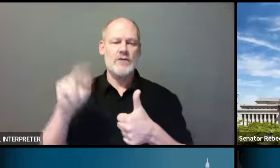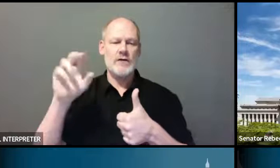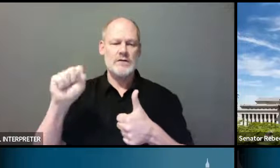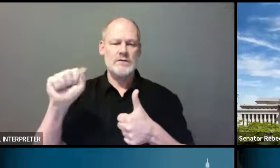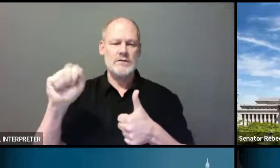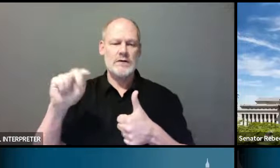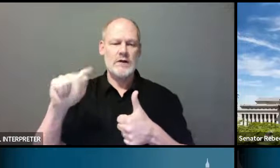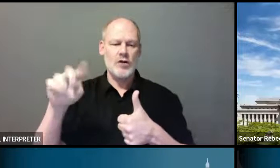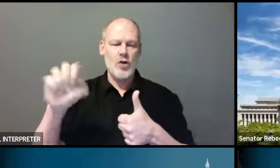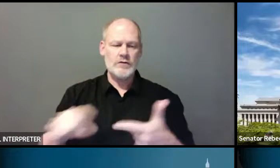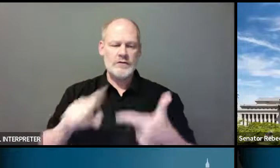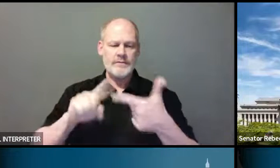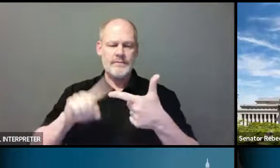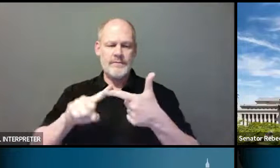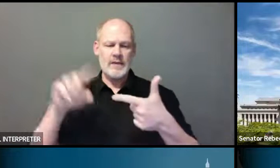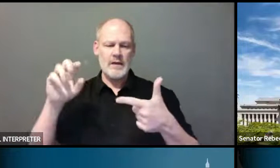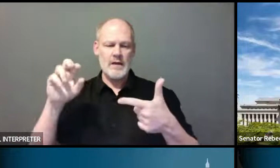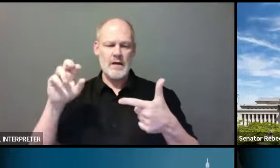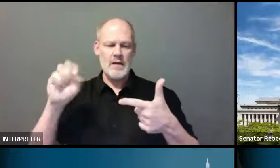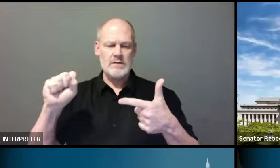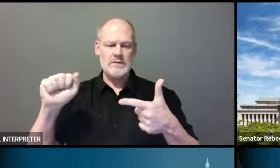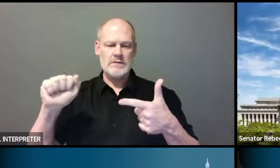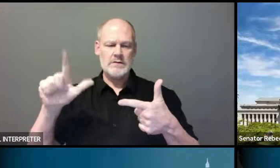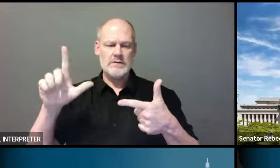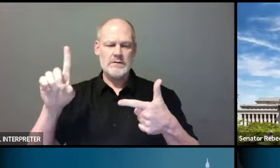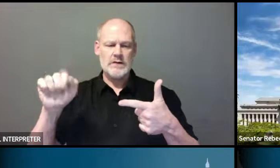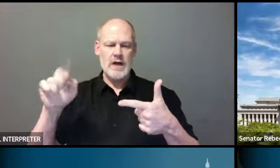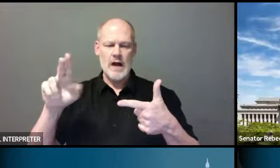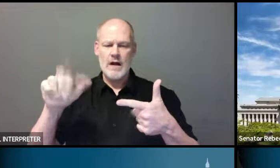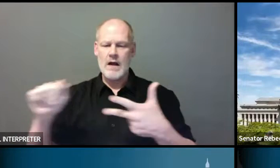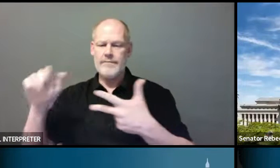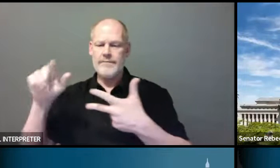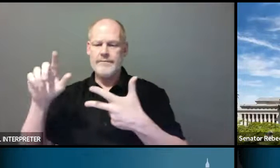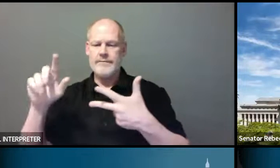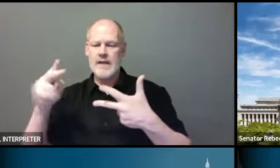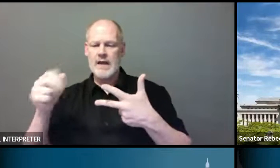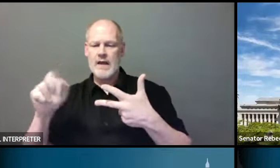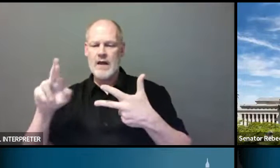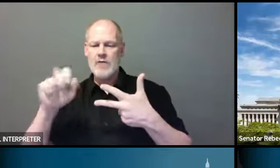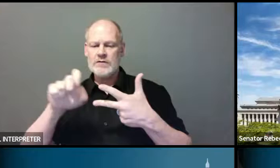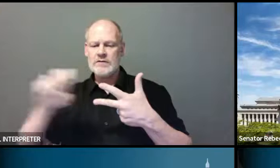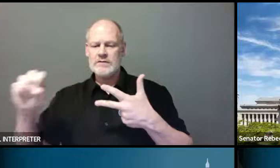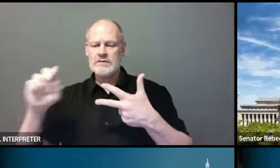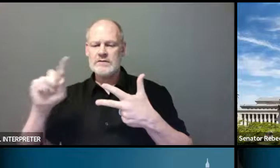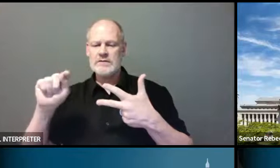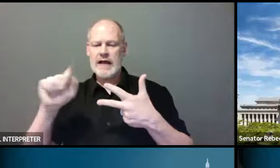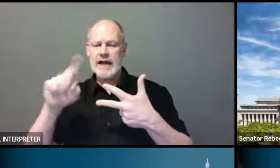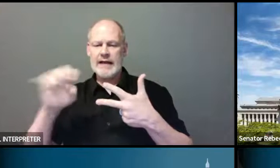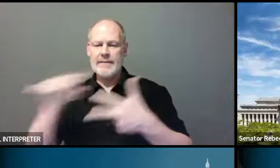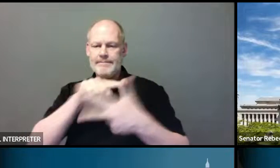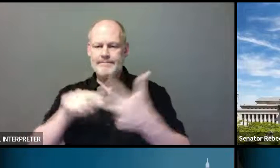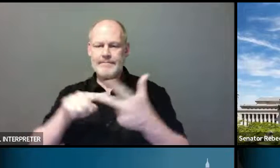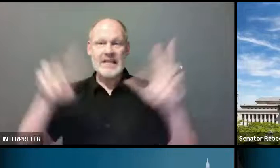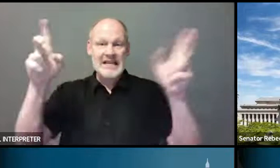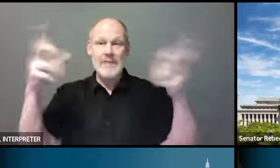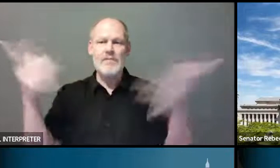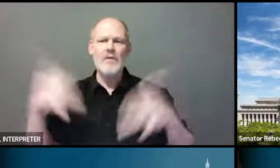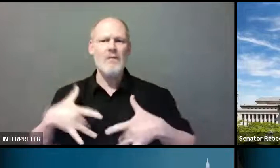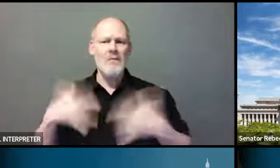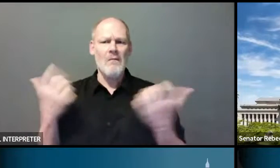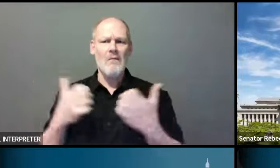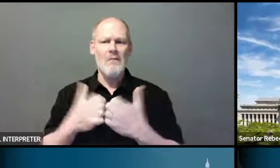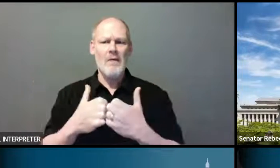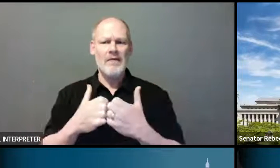Kirsten Harris-Talley. And tonight, our focus is on what is happening in the 2022 legislative